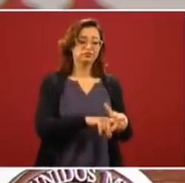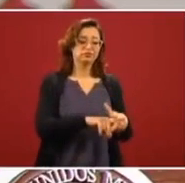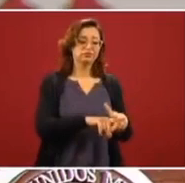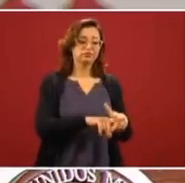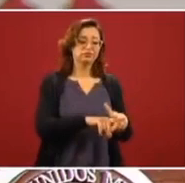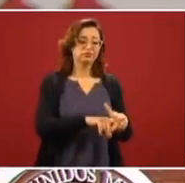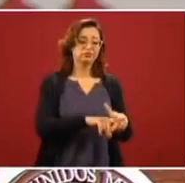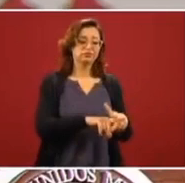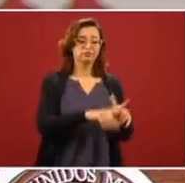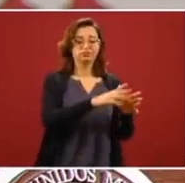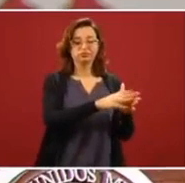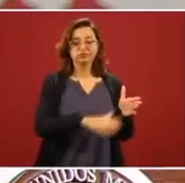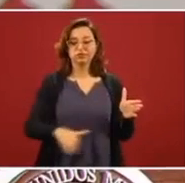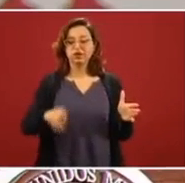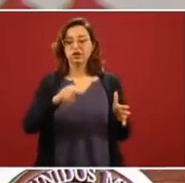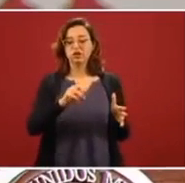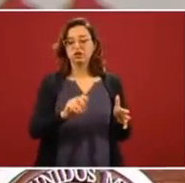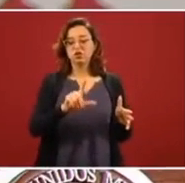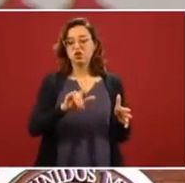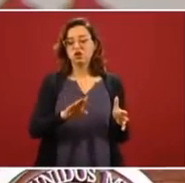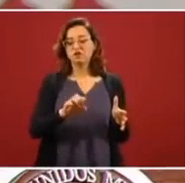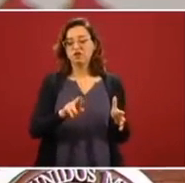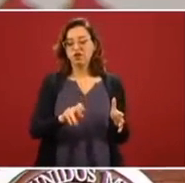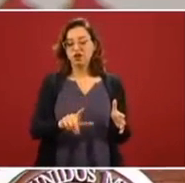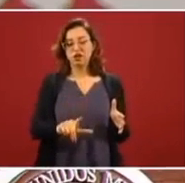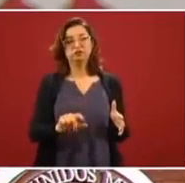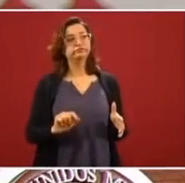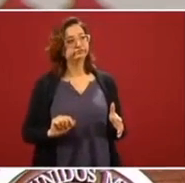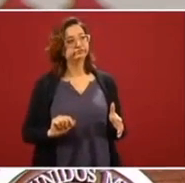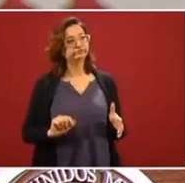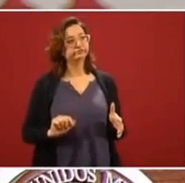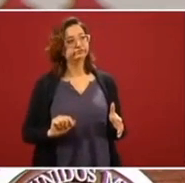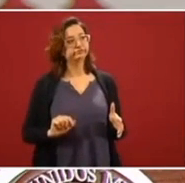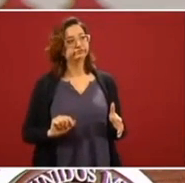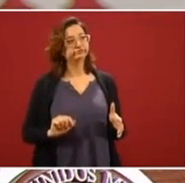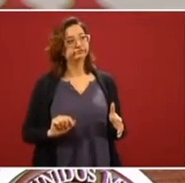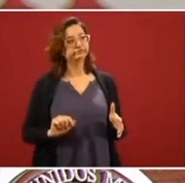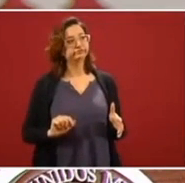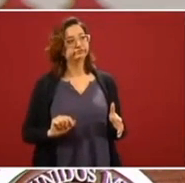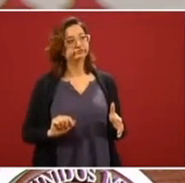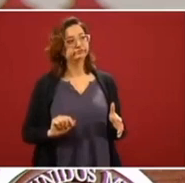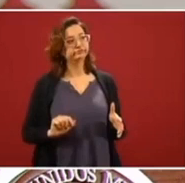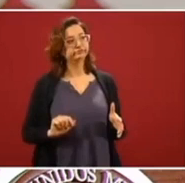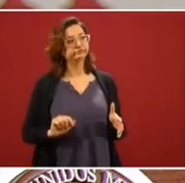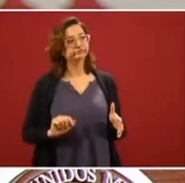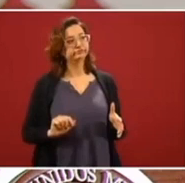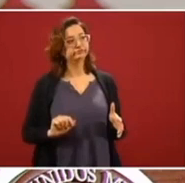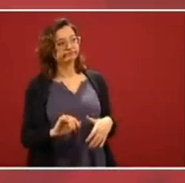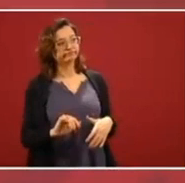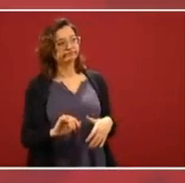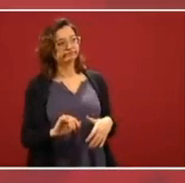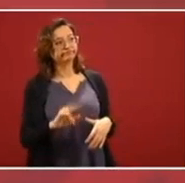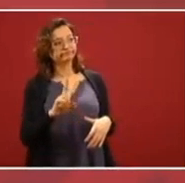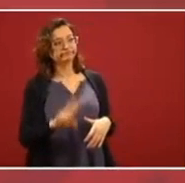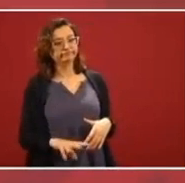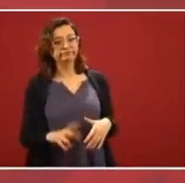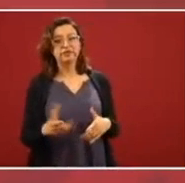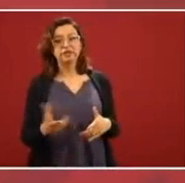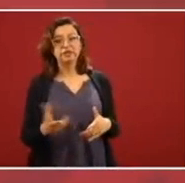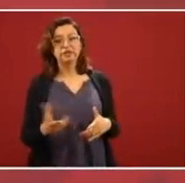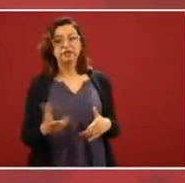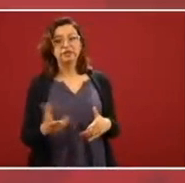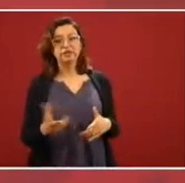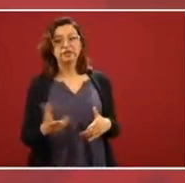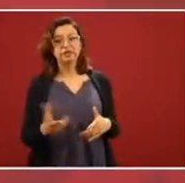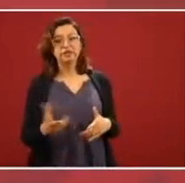neoliberal politics. Teníamos una Marina Mercante We used to have merchant marines fuerte.